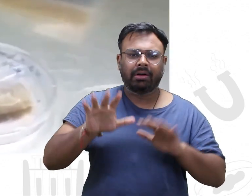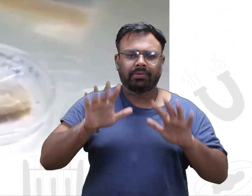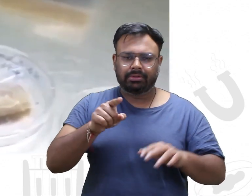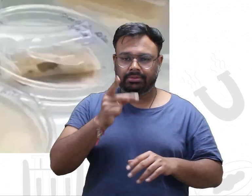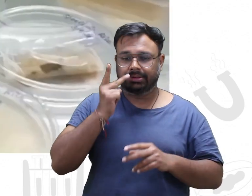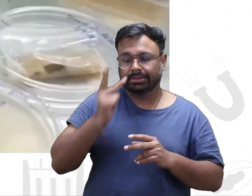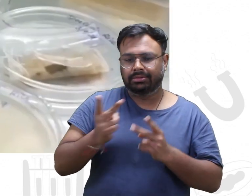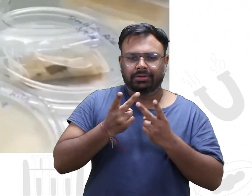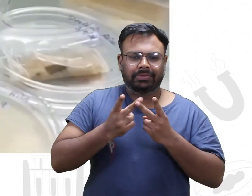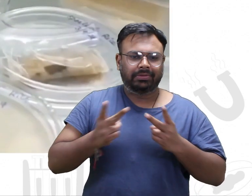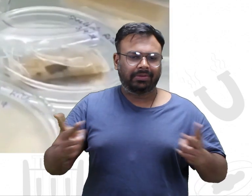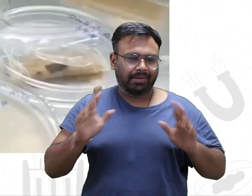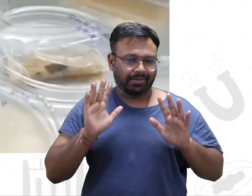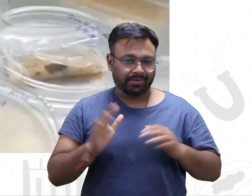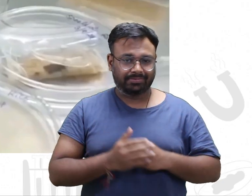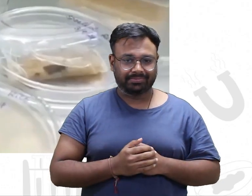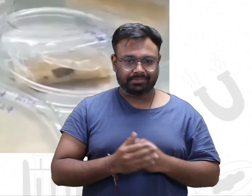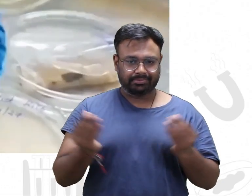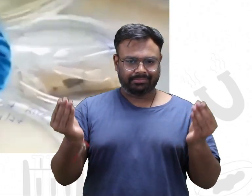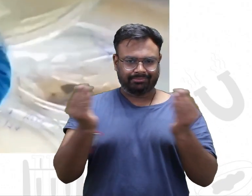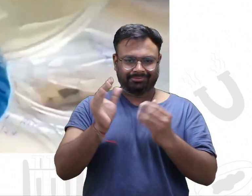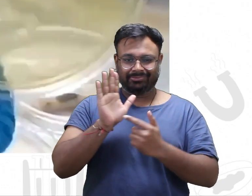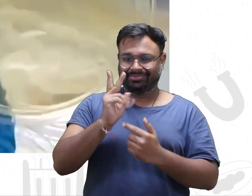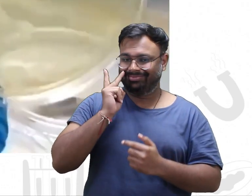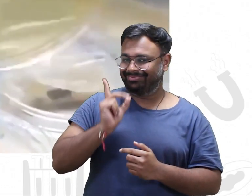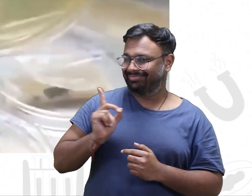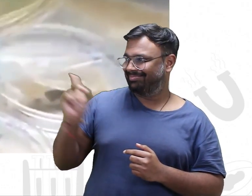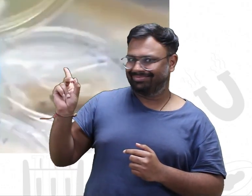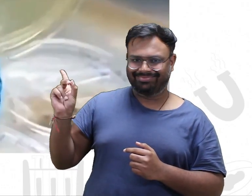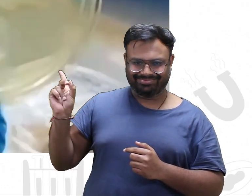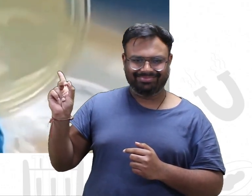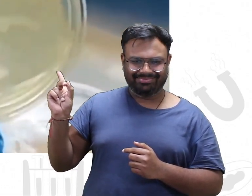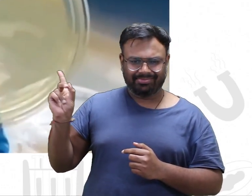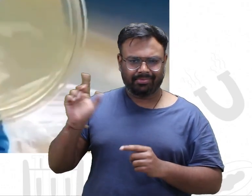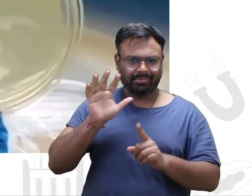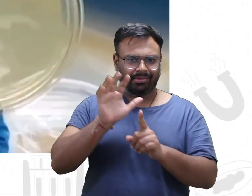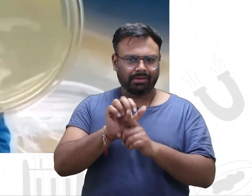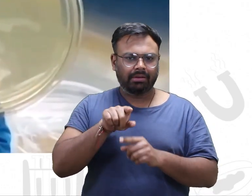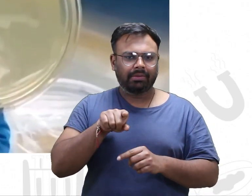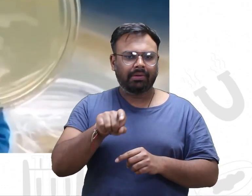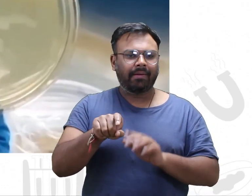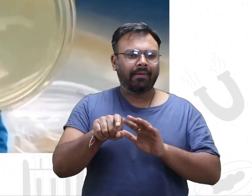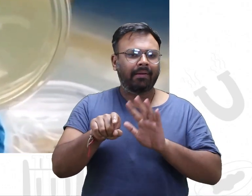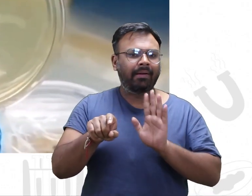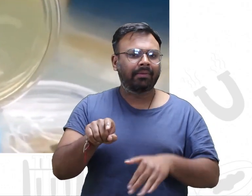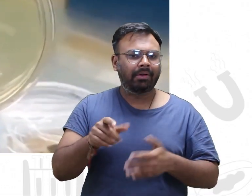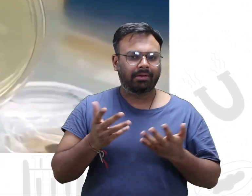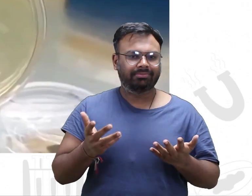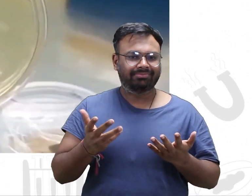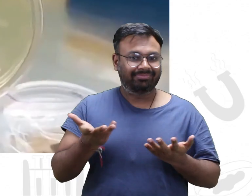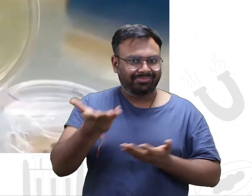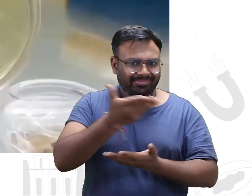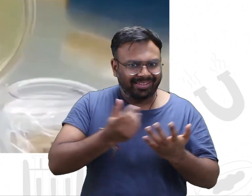contaminated with microbes. Here you can see different types of food items are contaminated by different